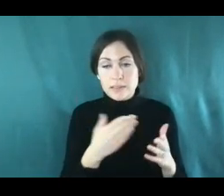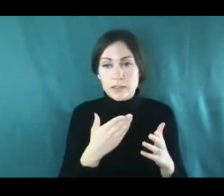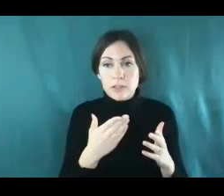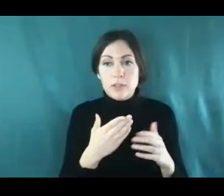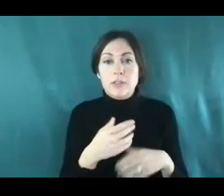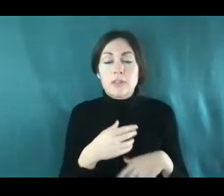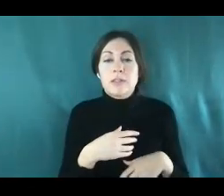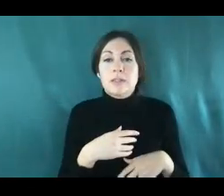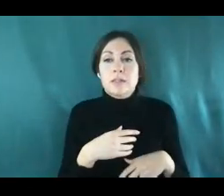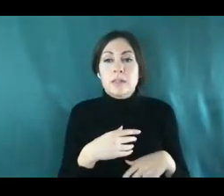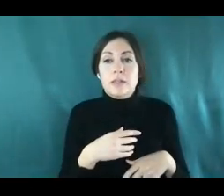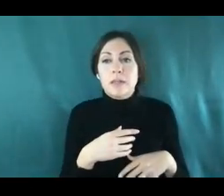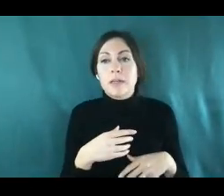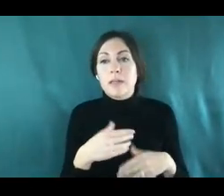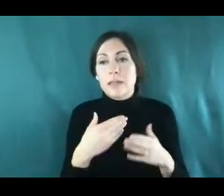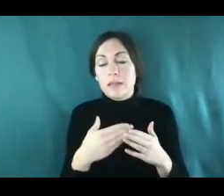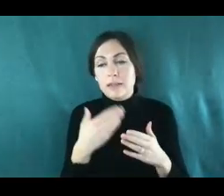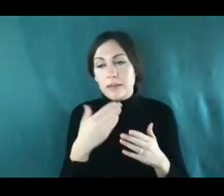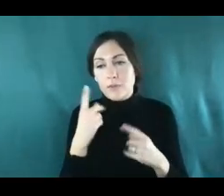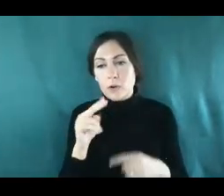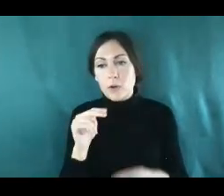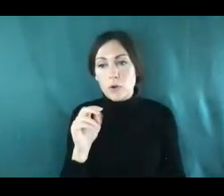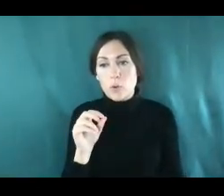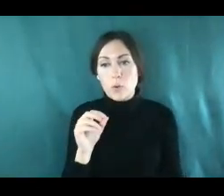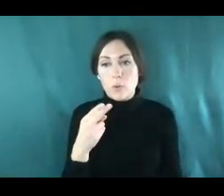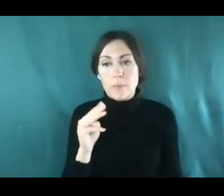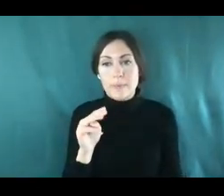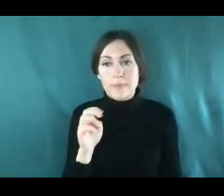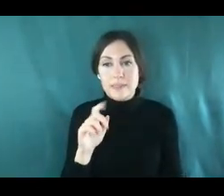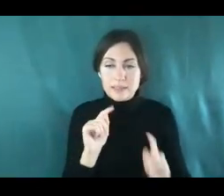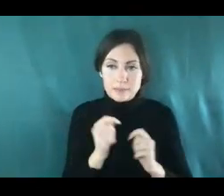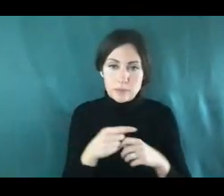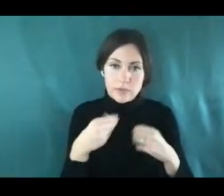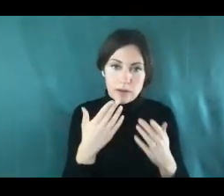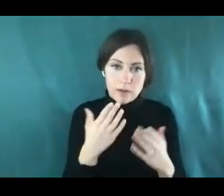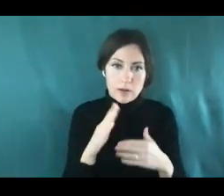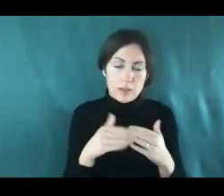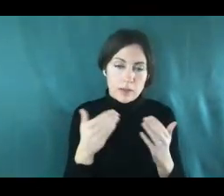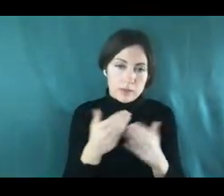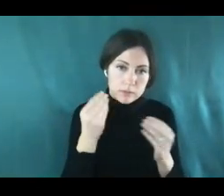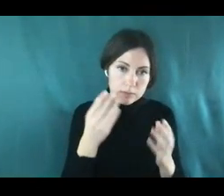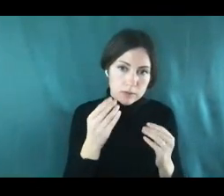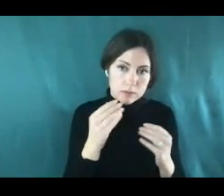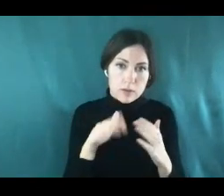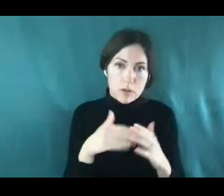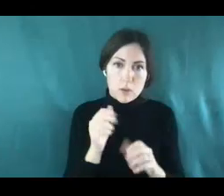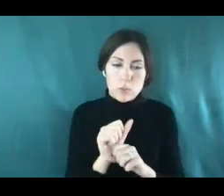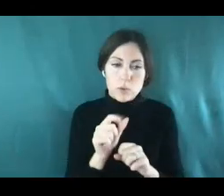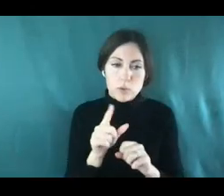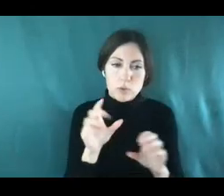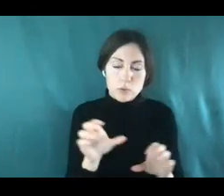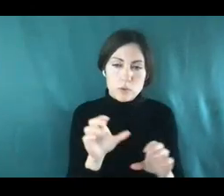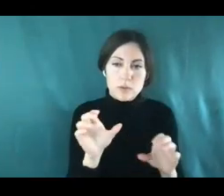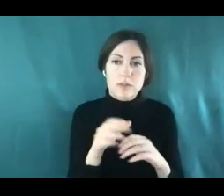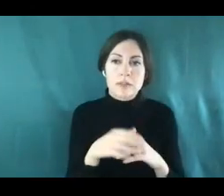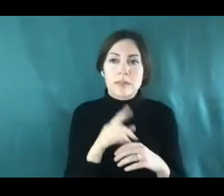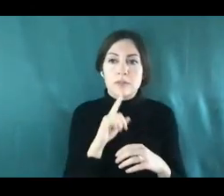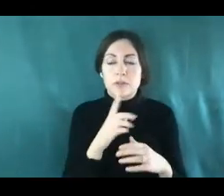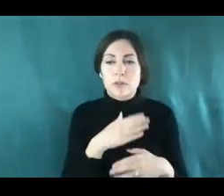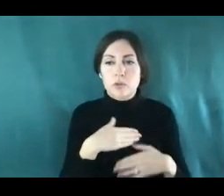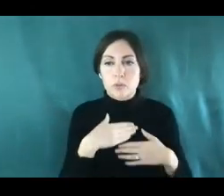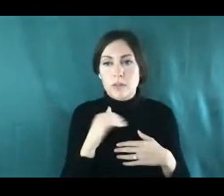so much to the NOMHE team for providing the incredible updates that you've done, as well as all the work that you are doing. I really enjoyed